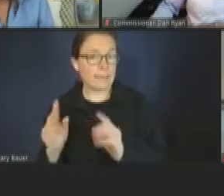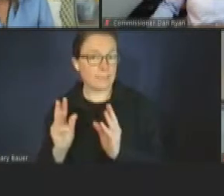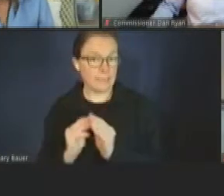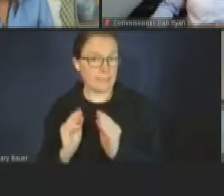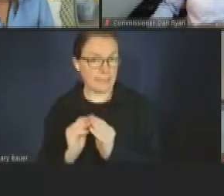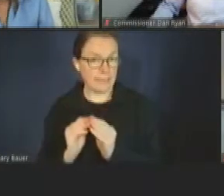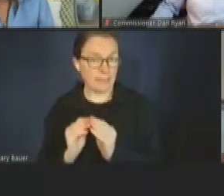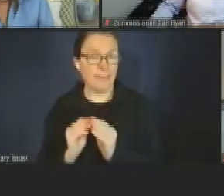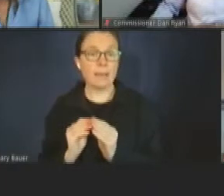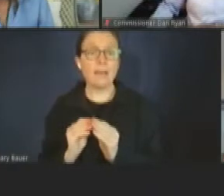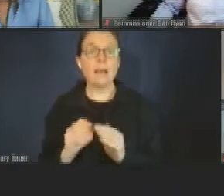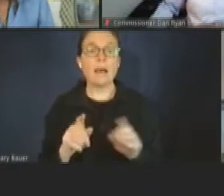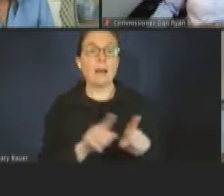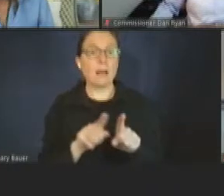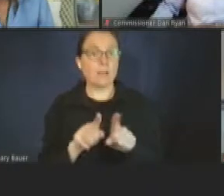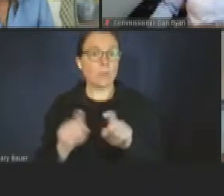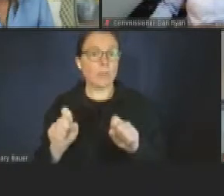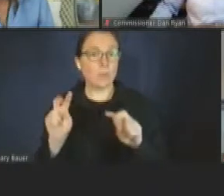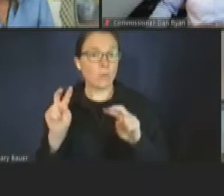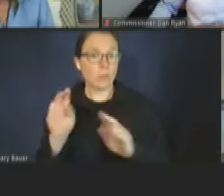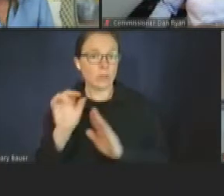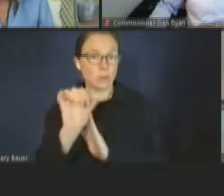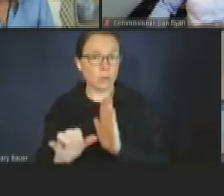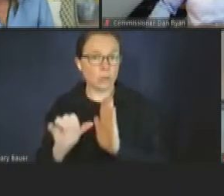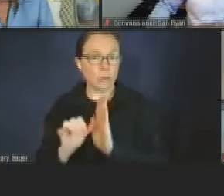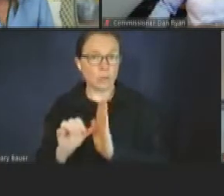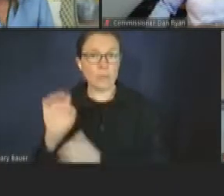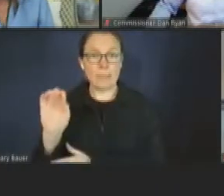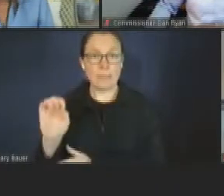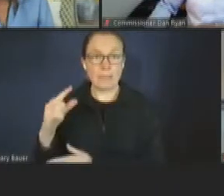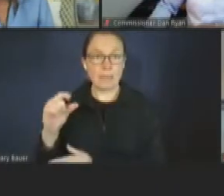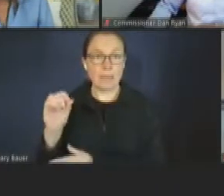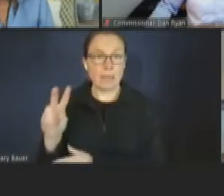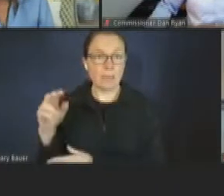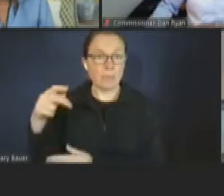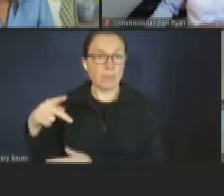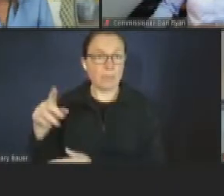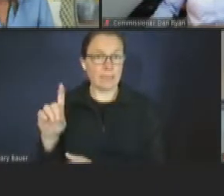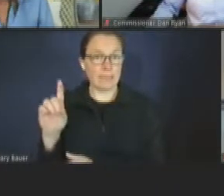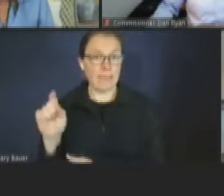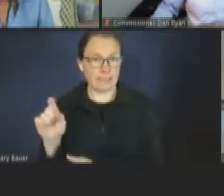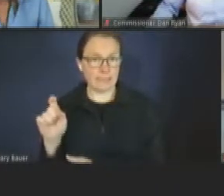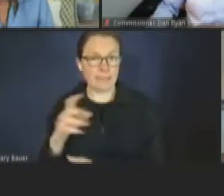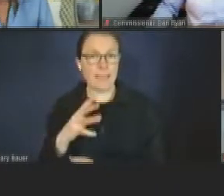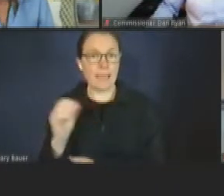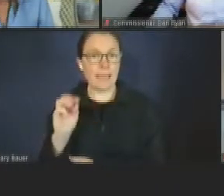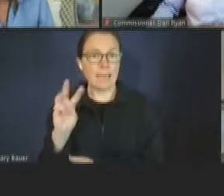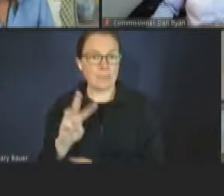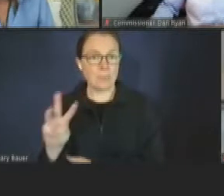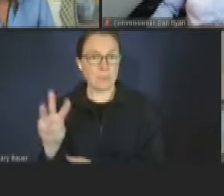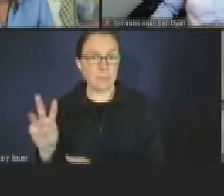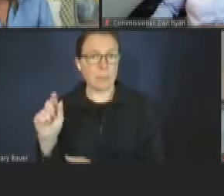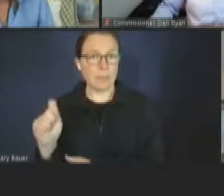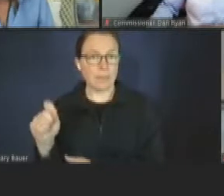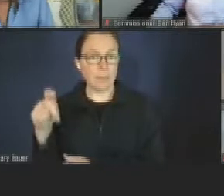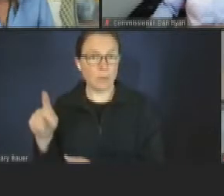the public on the city's YouTube channel, eGovPDX, as well as